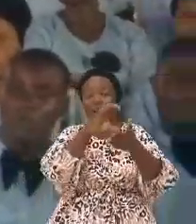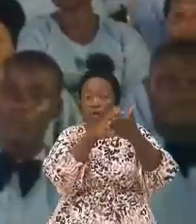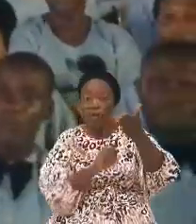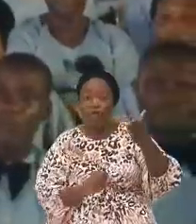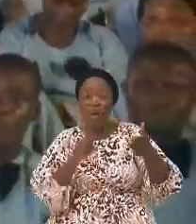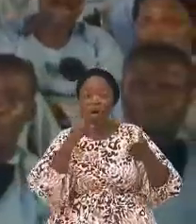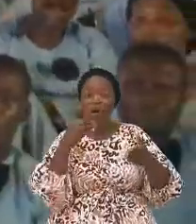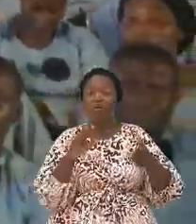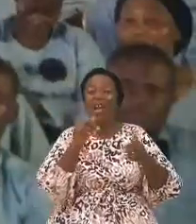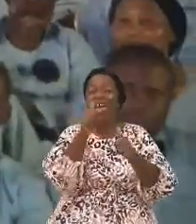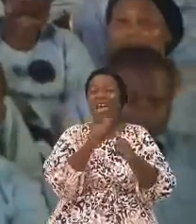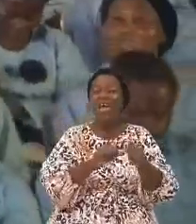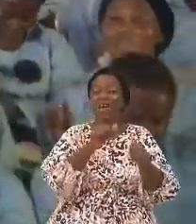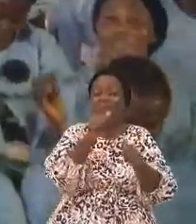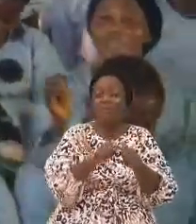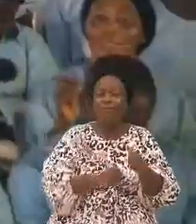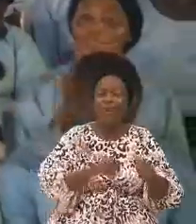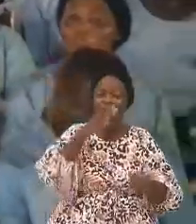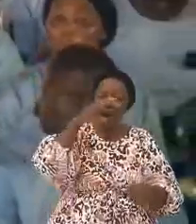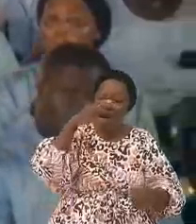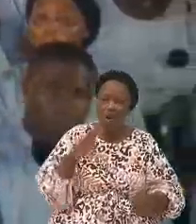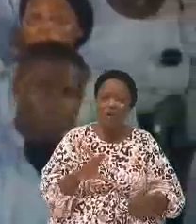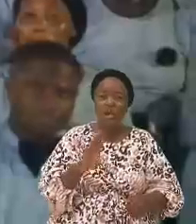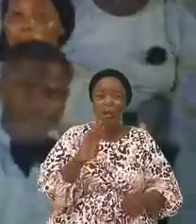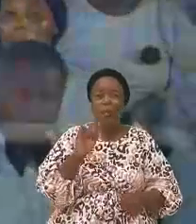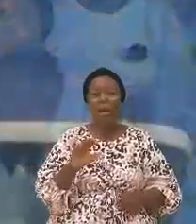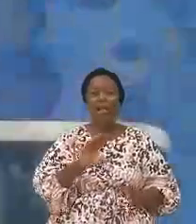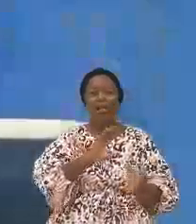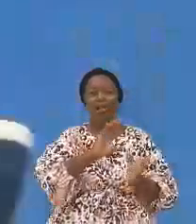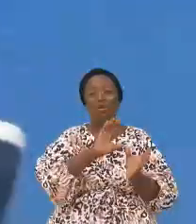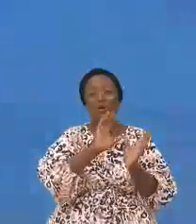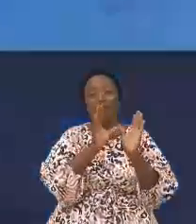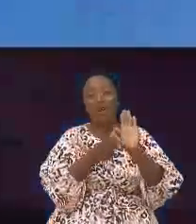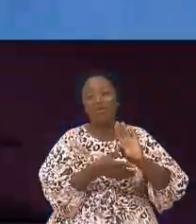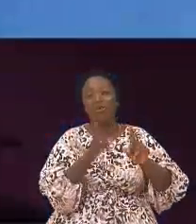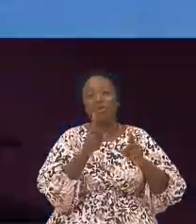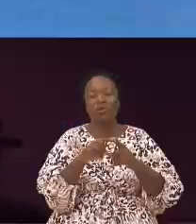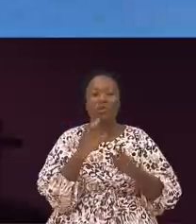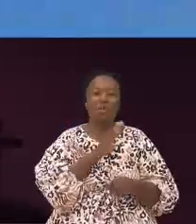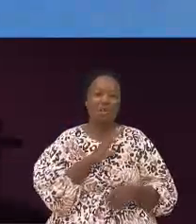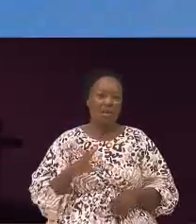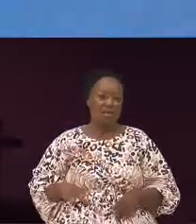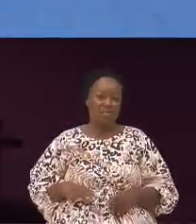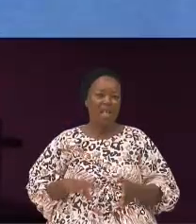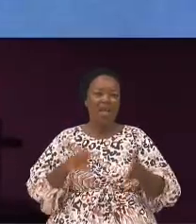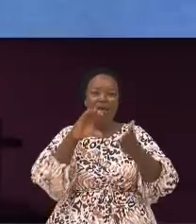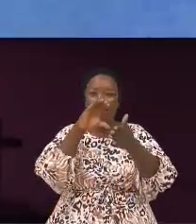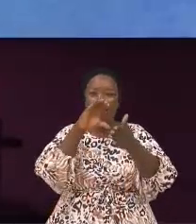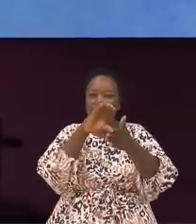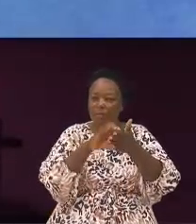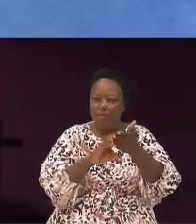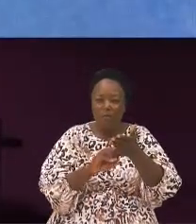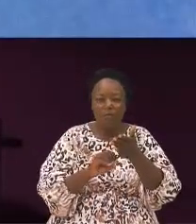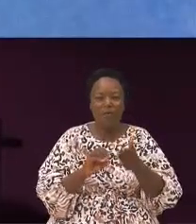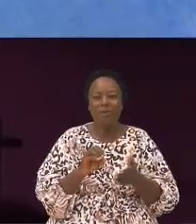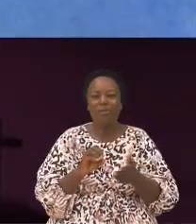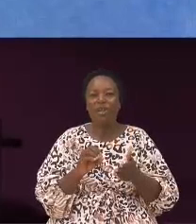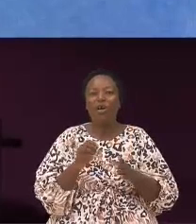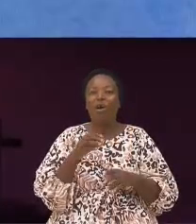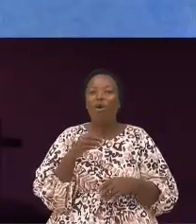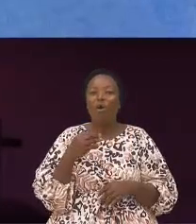now, final, is the removal of every curse by conversion